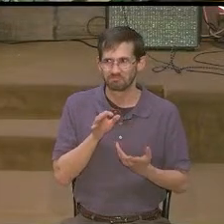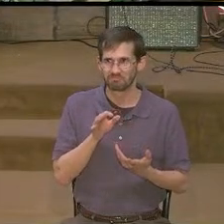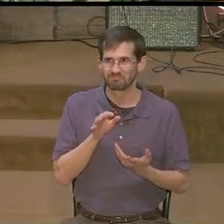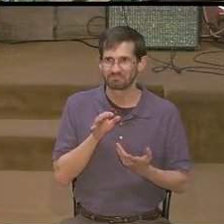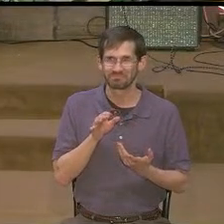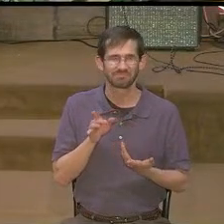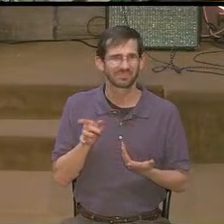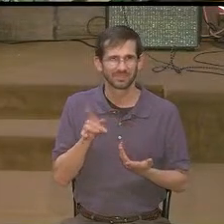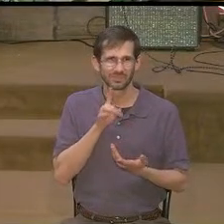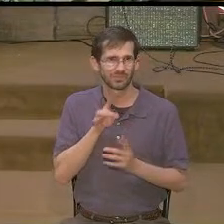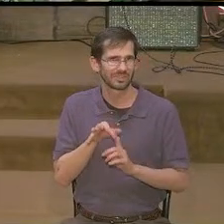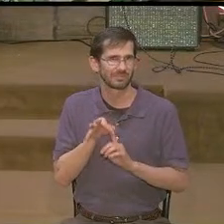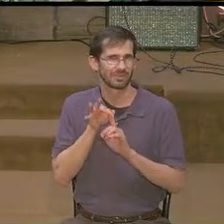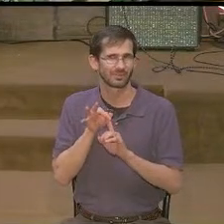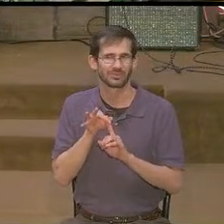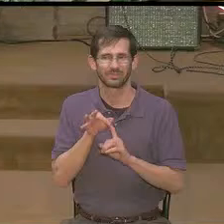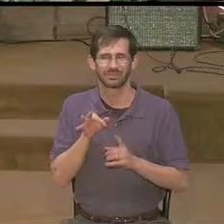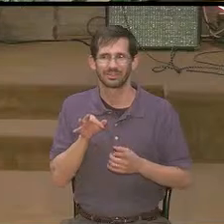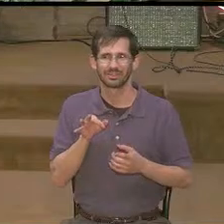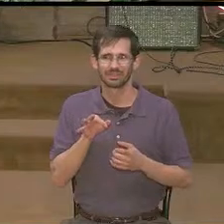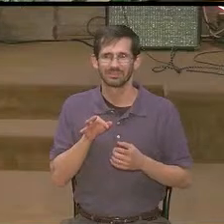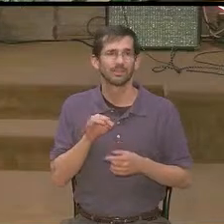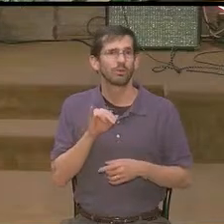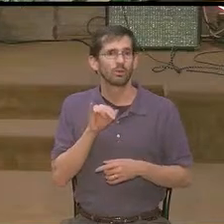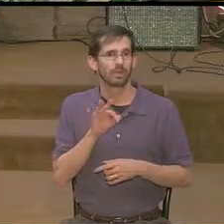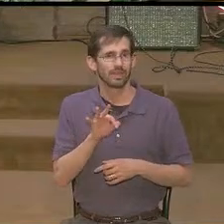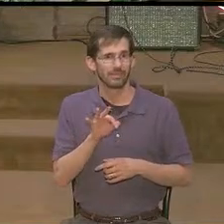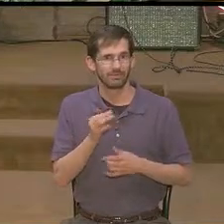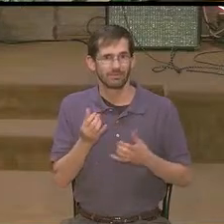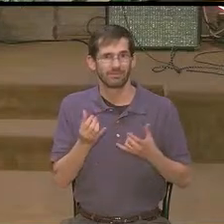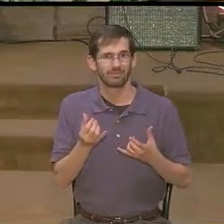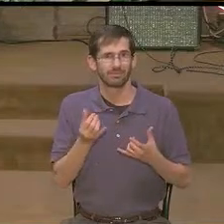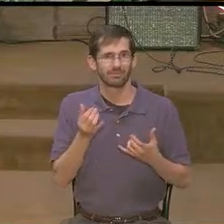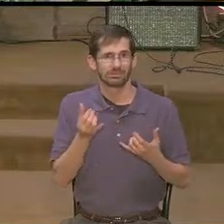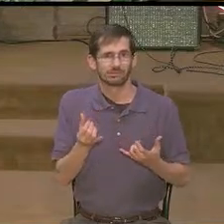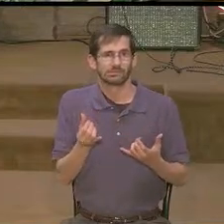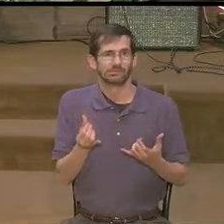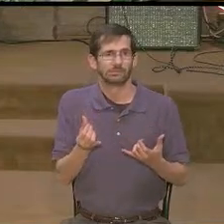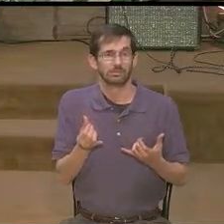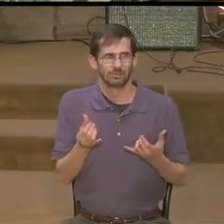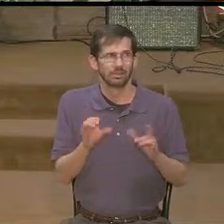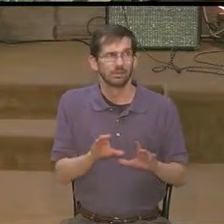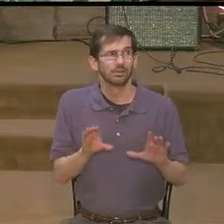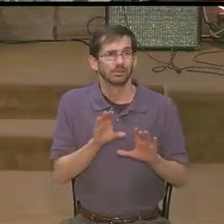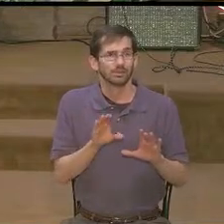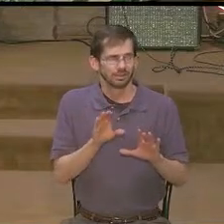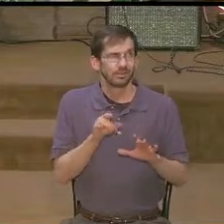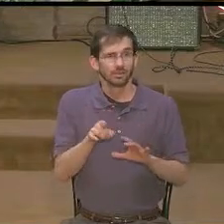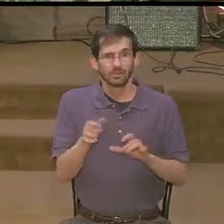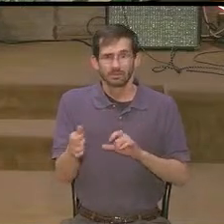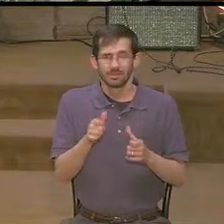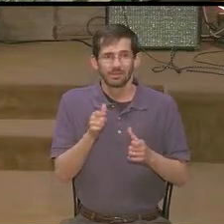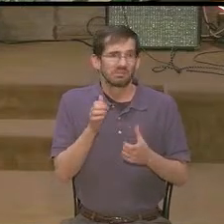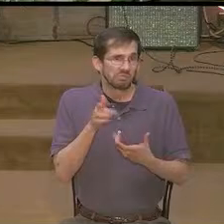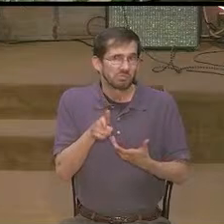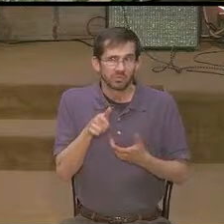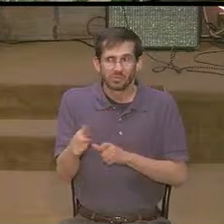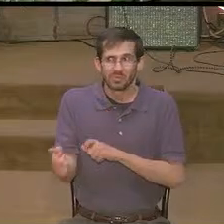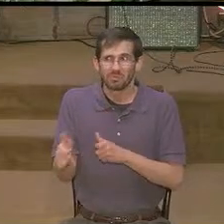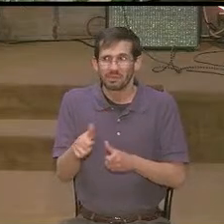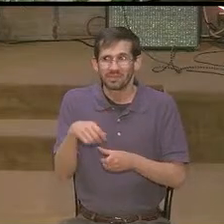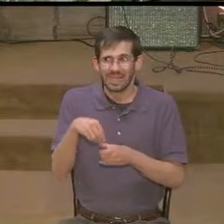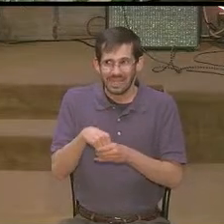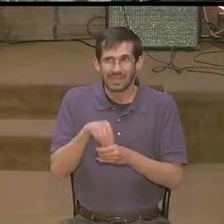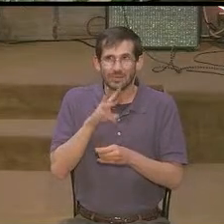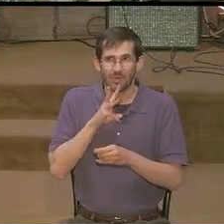so special. And so if you're getting baptized on Sunday, you are effectively getting baptized in